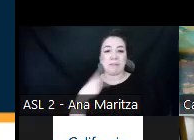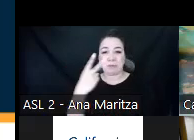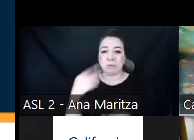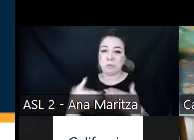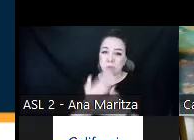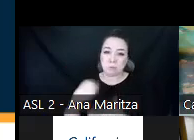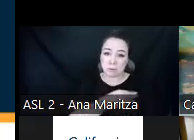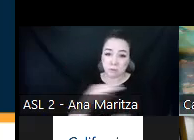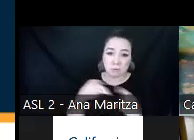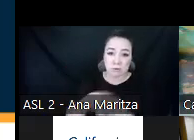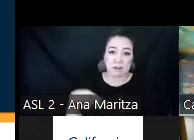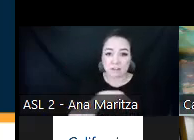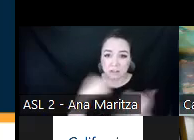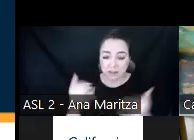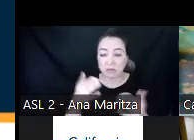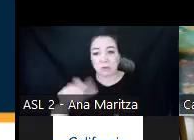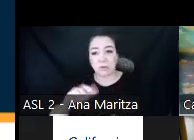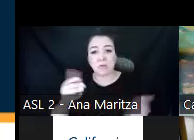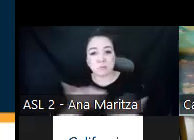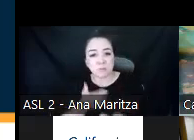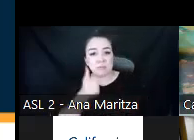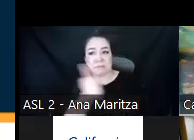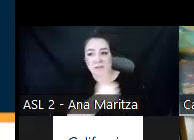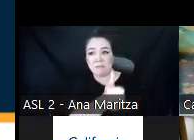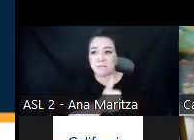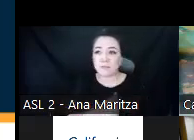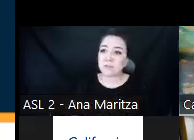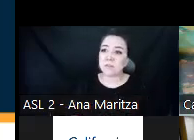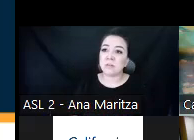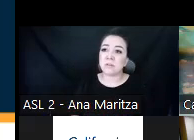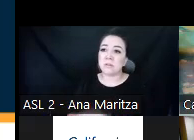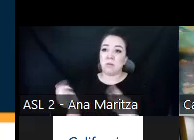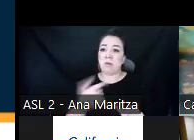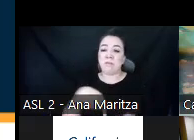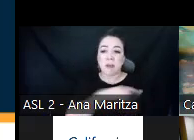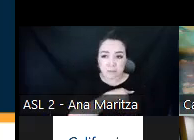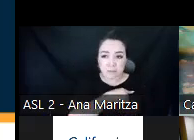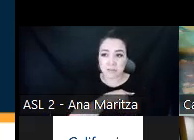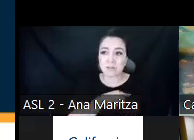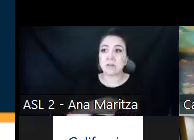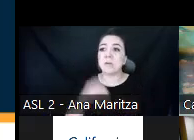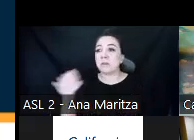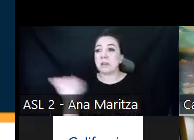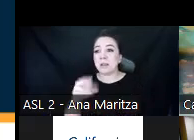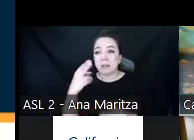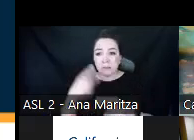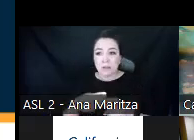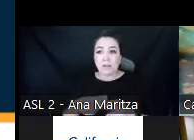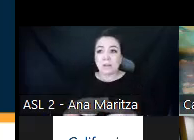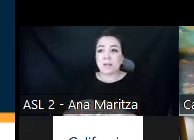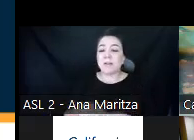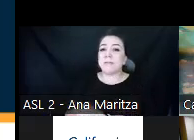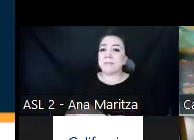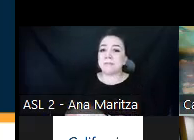today, to introduce themselves to all of us. So as I said, as was